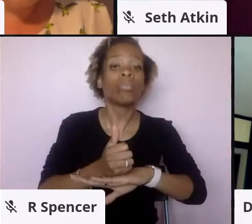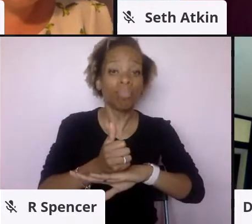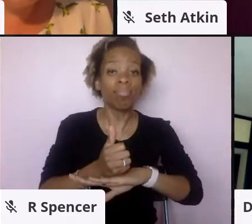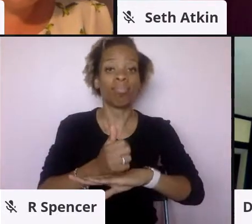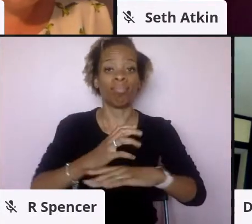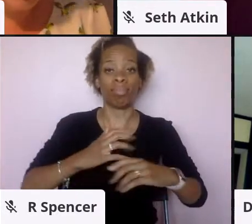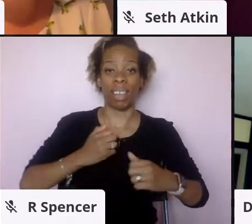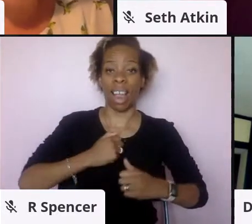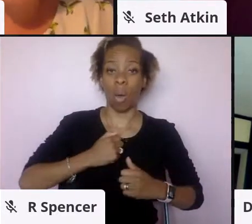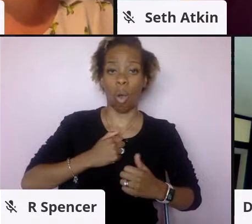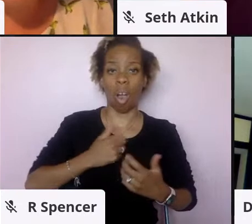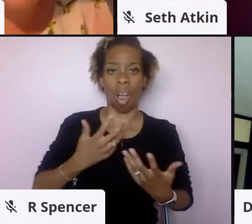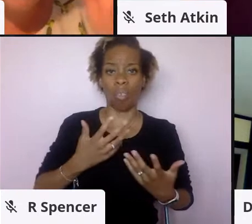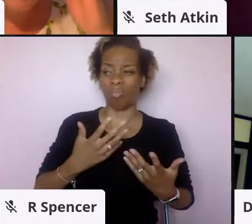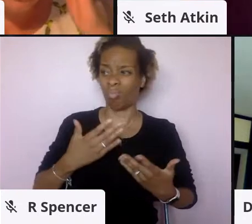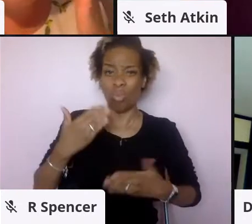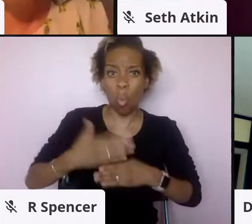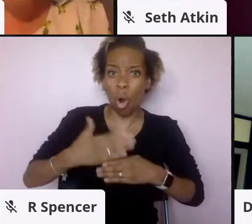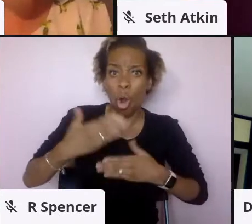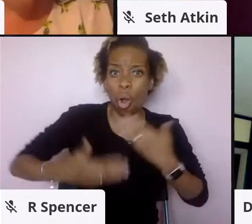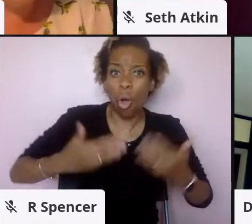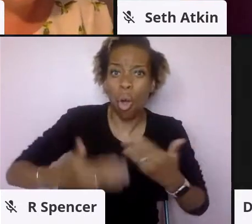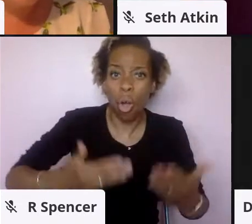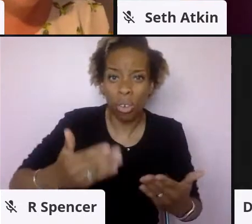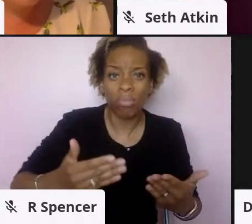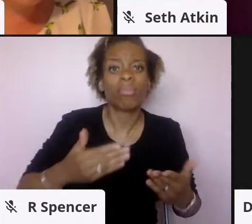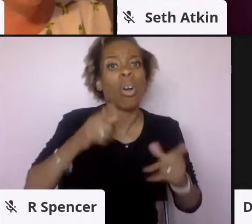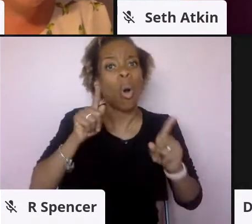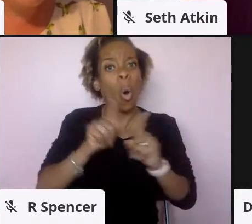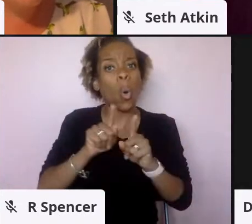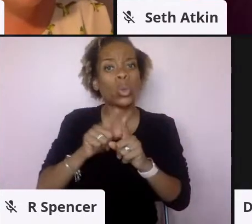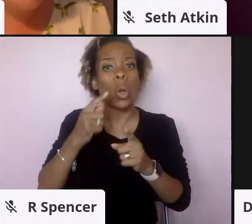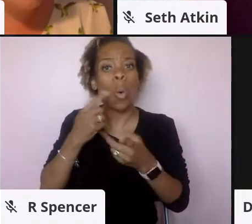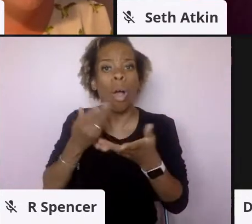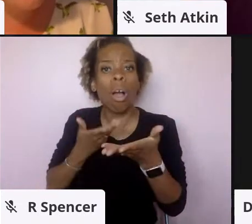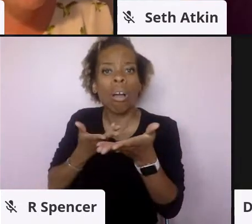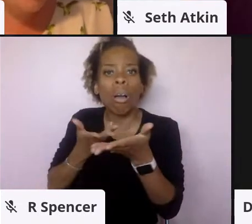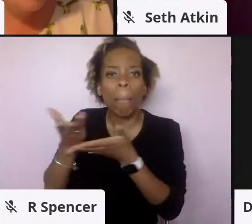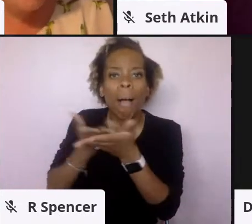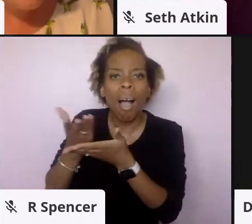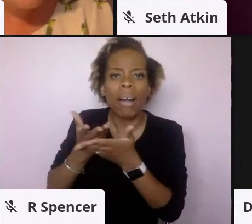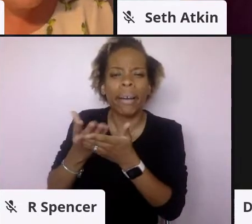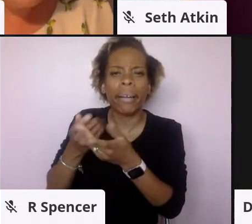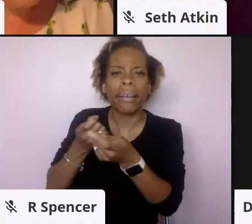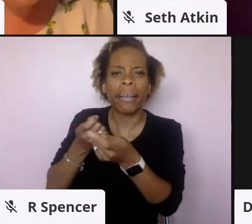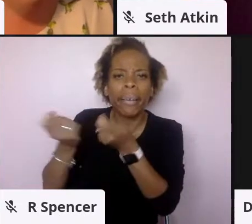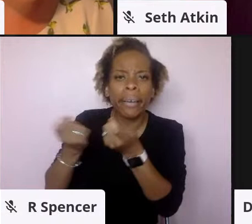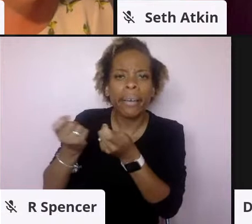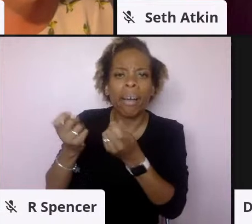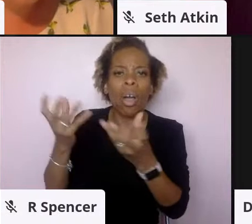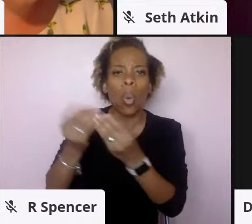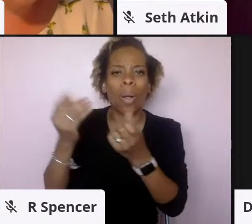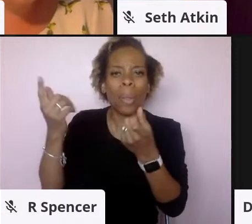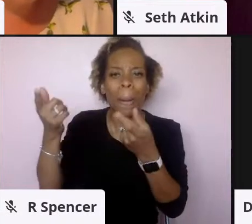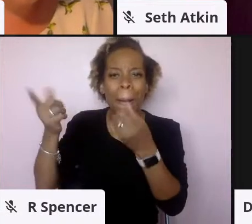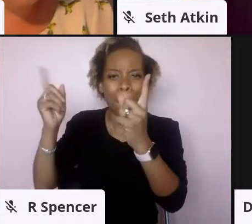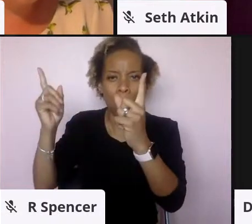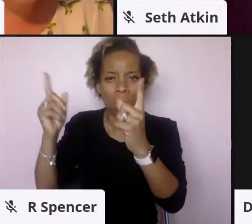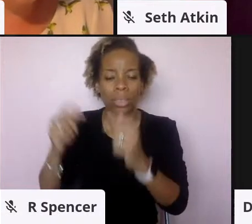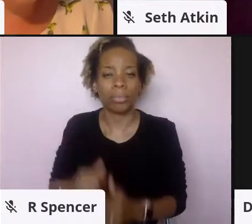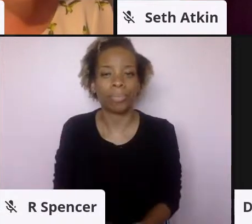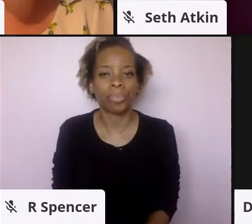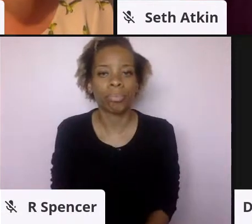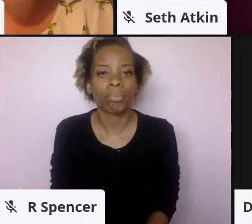our all of our work, but particularly within our negotiations and bargaining with employers. I think one of the key questions